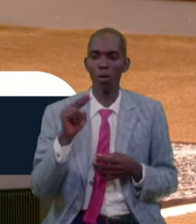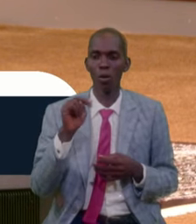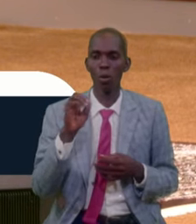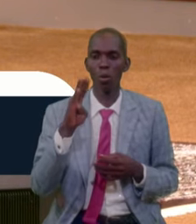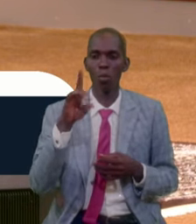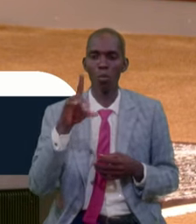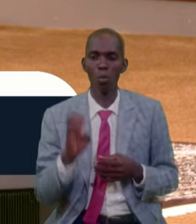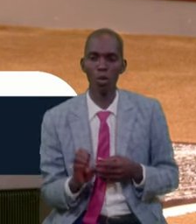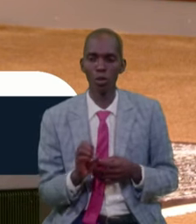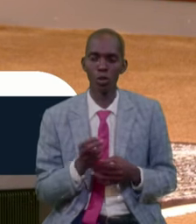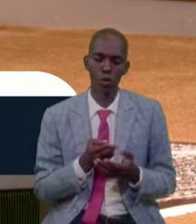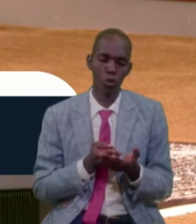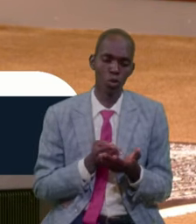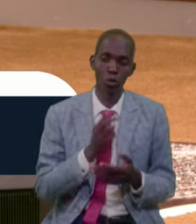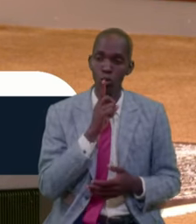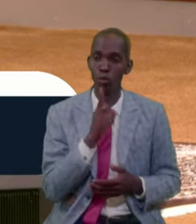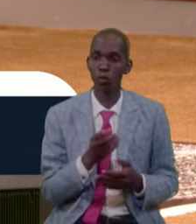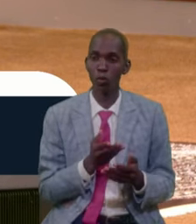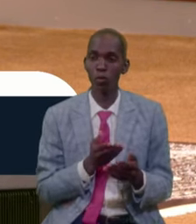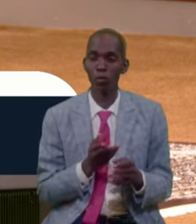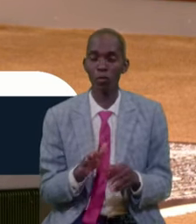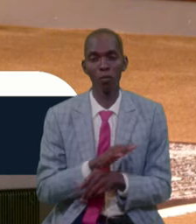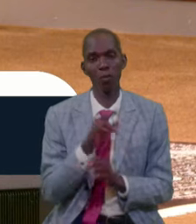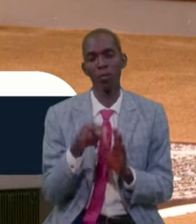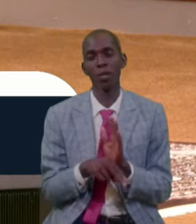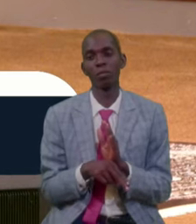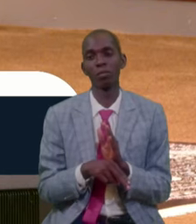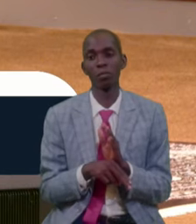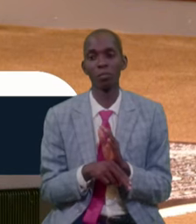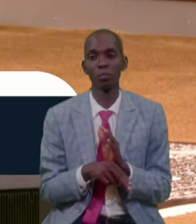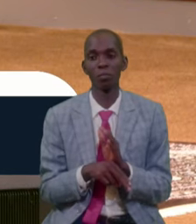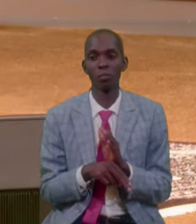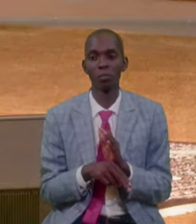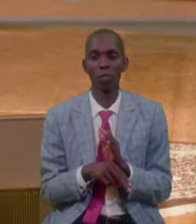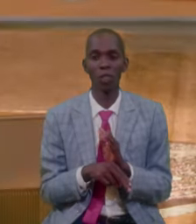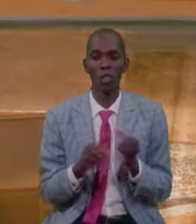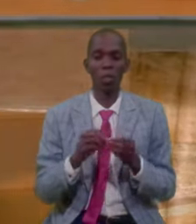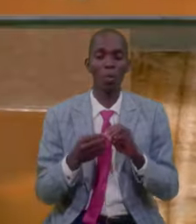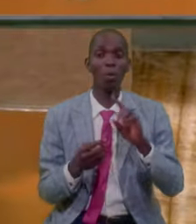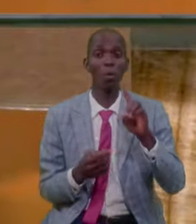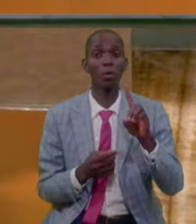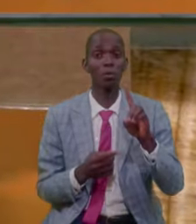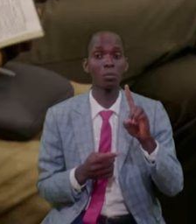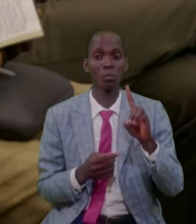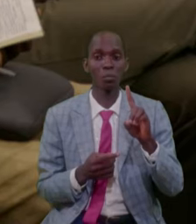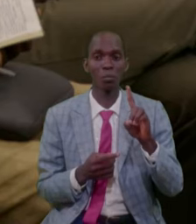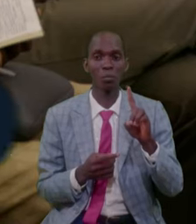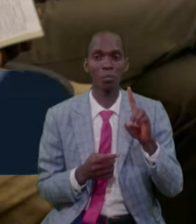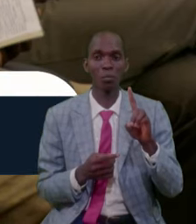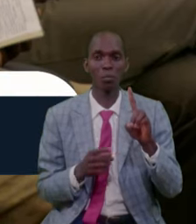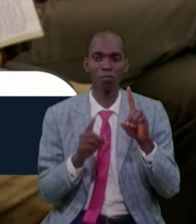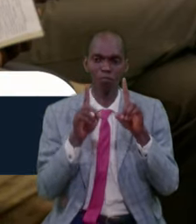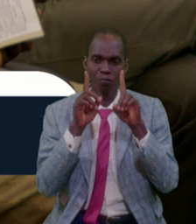noble truthfulness. Look at number one. Number one, examine your